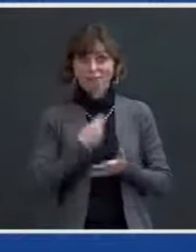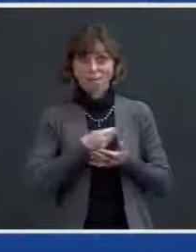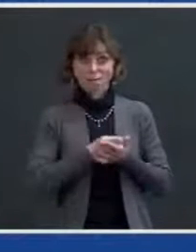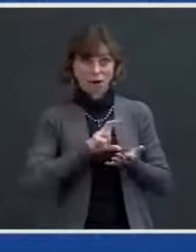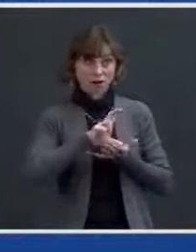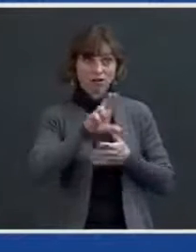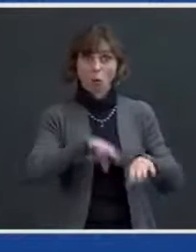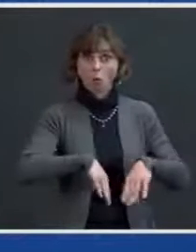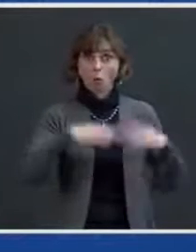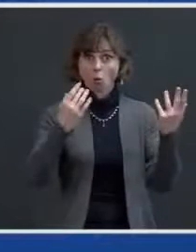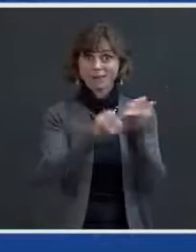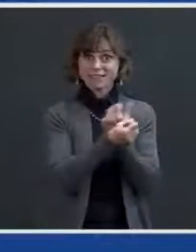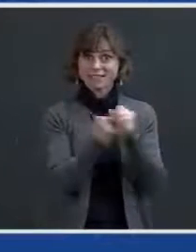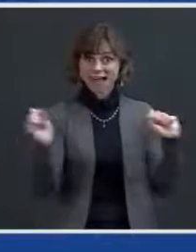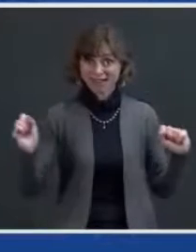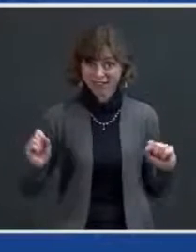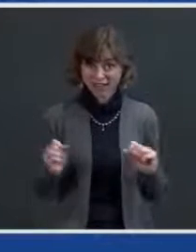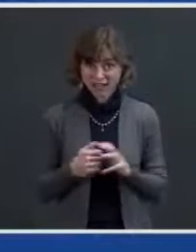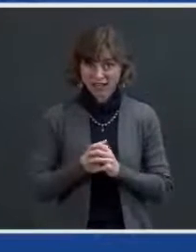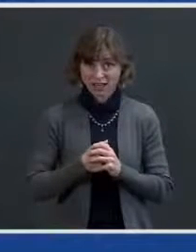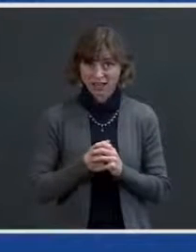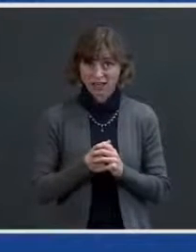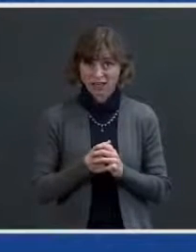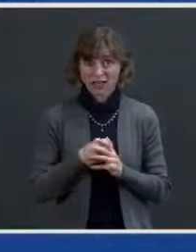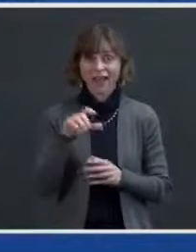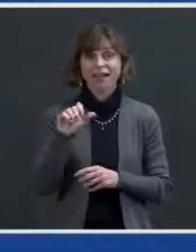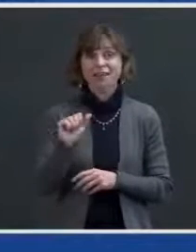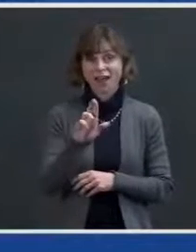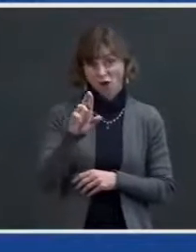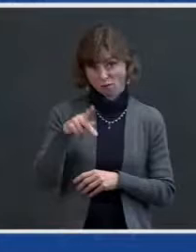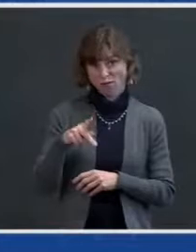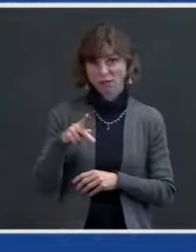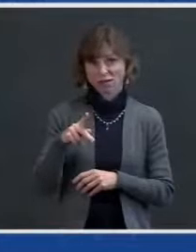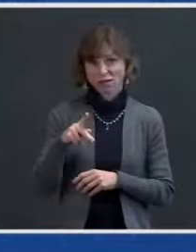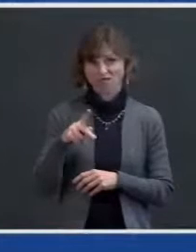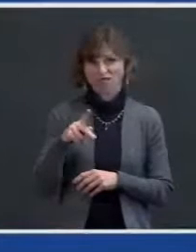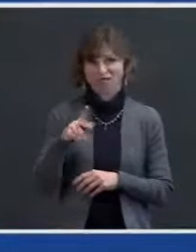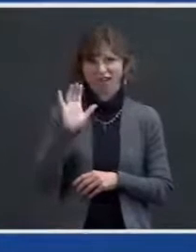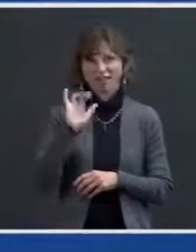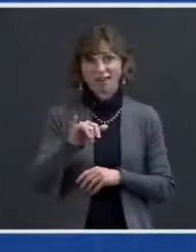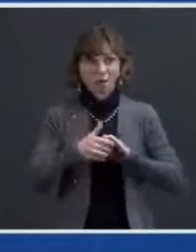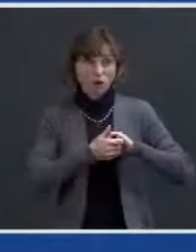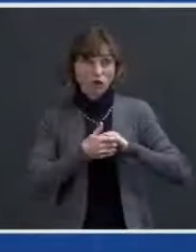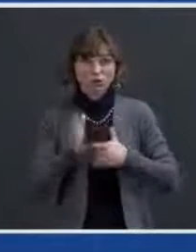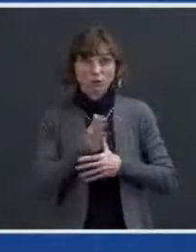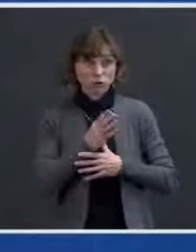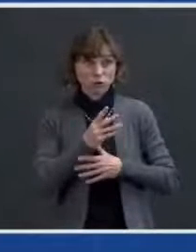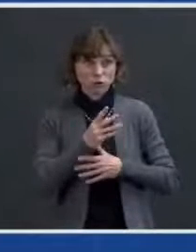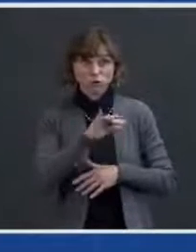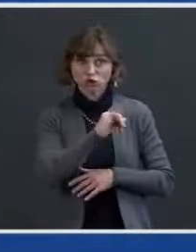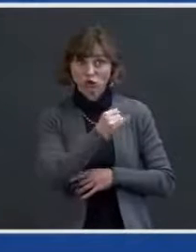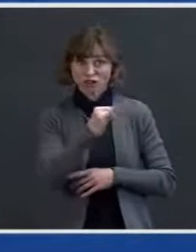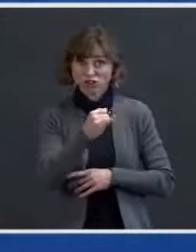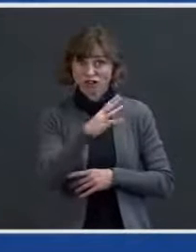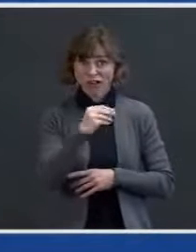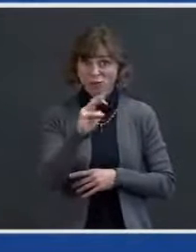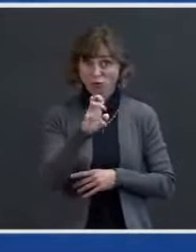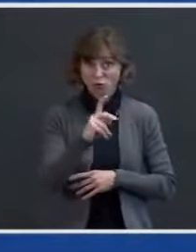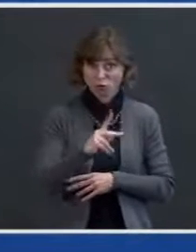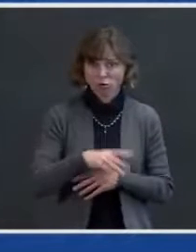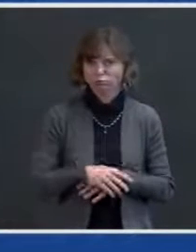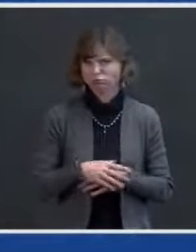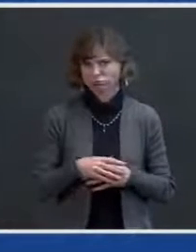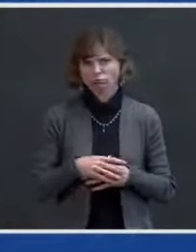national imperative. The American Rescue Plan, the partnership between Johnson & Johnnson and Merck, proves we